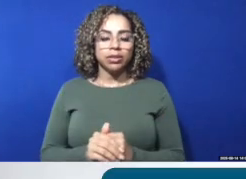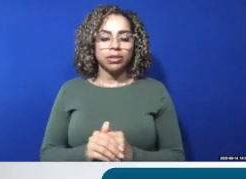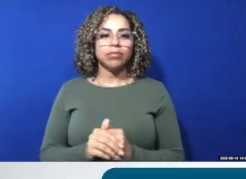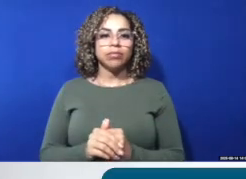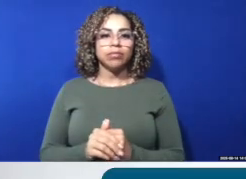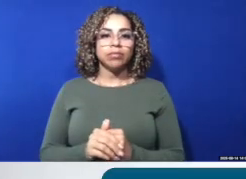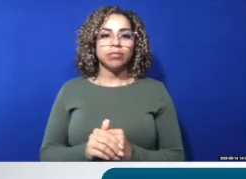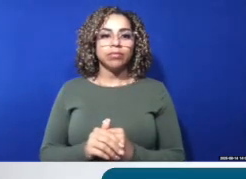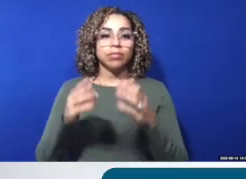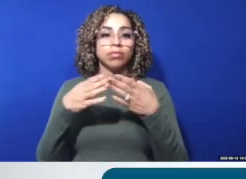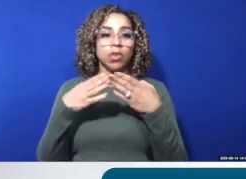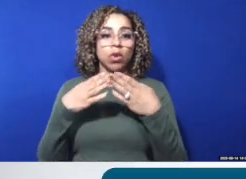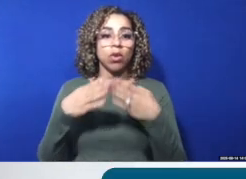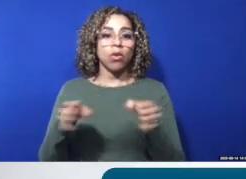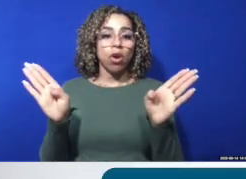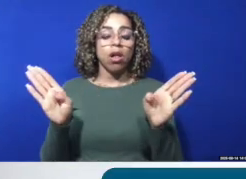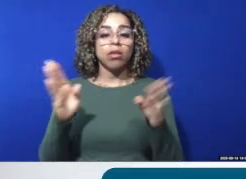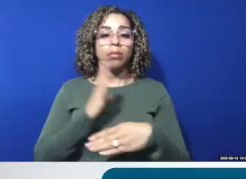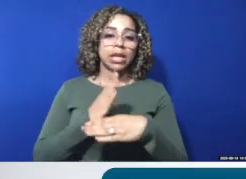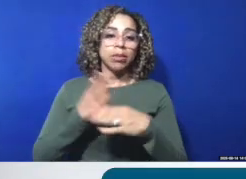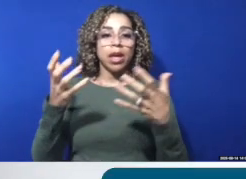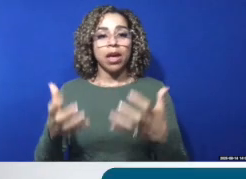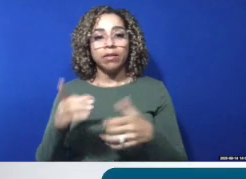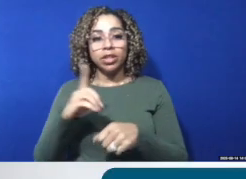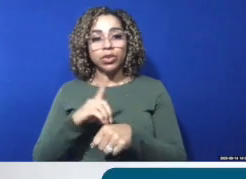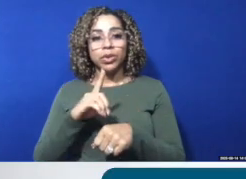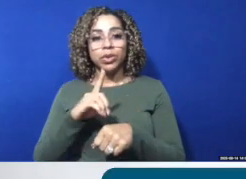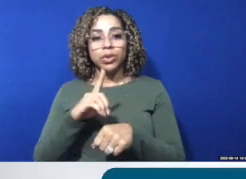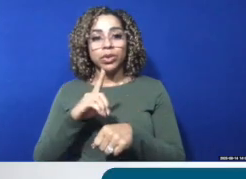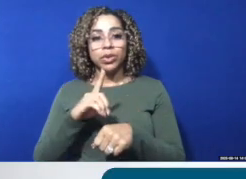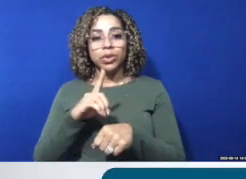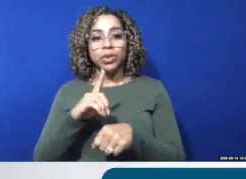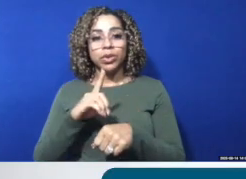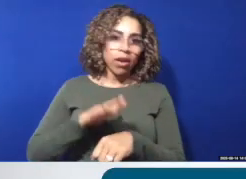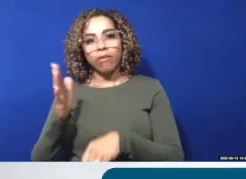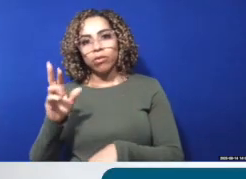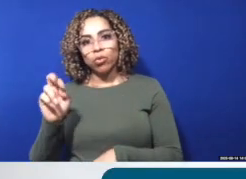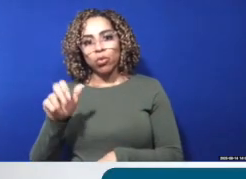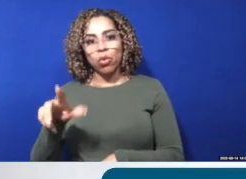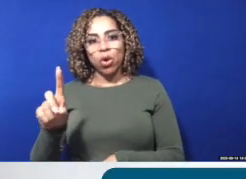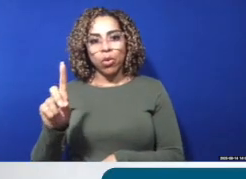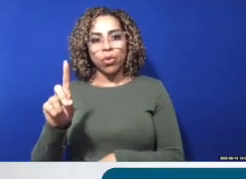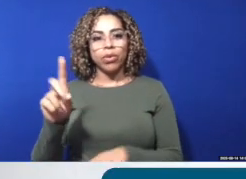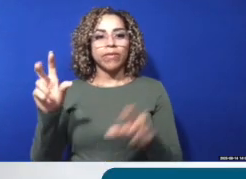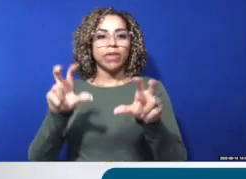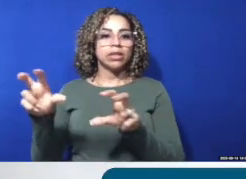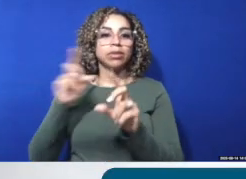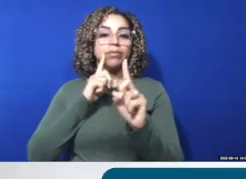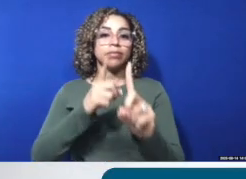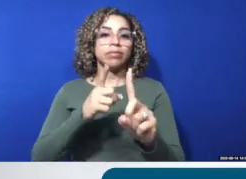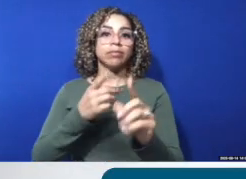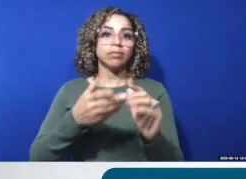Overall, our medium and heavy duty on and off-road equipment investments strive to improve air quality and reduce greenhouse gas